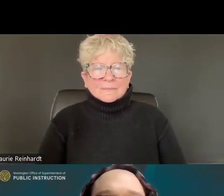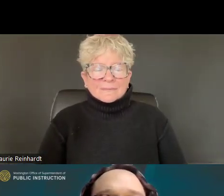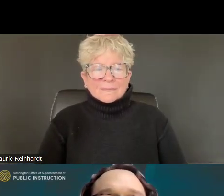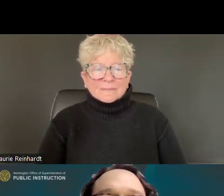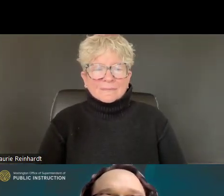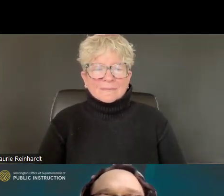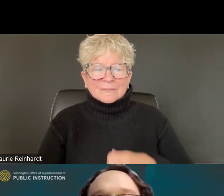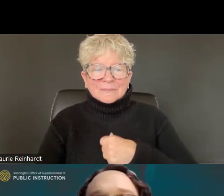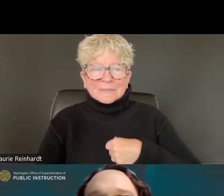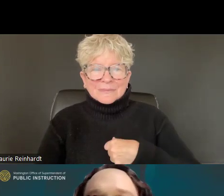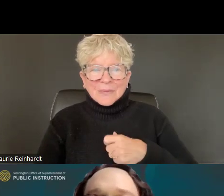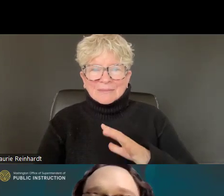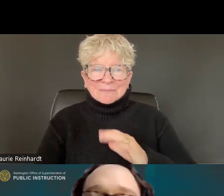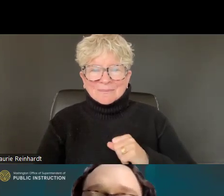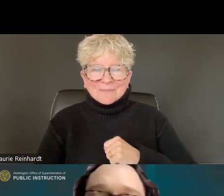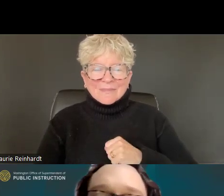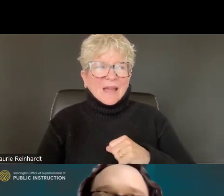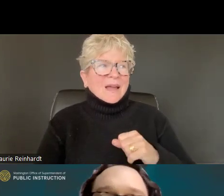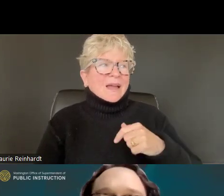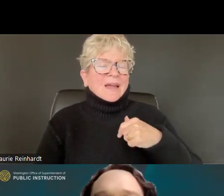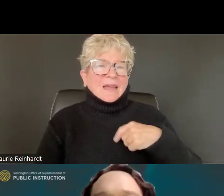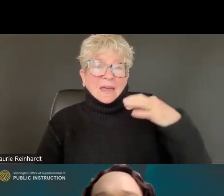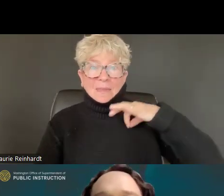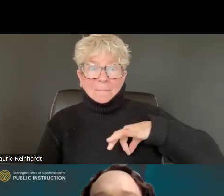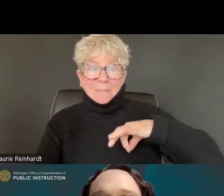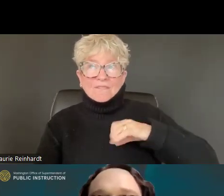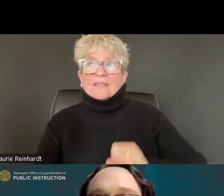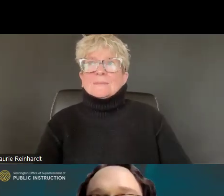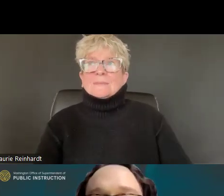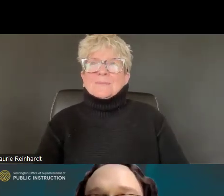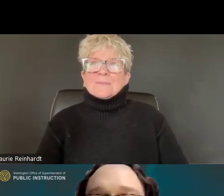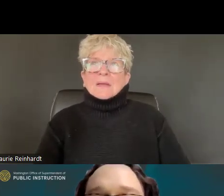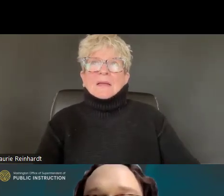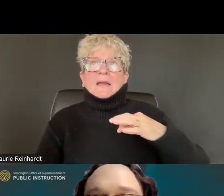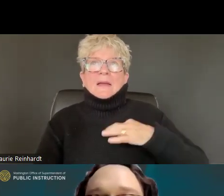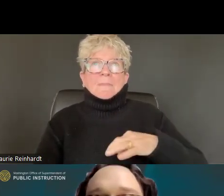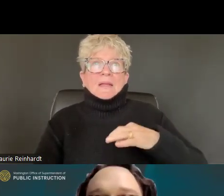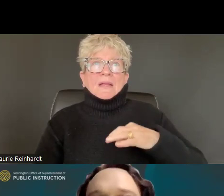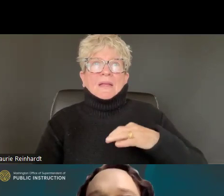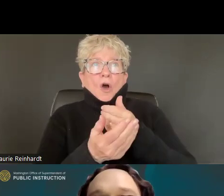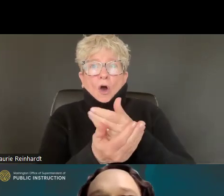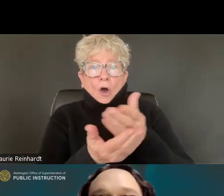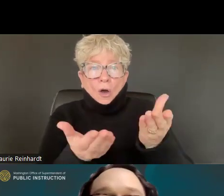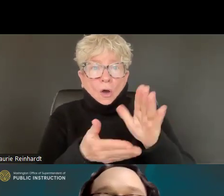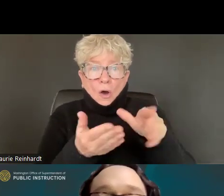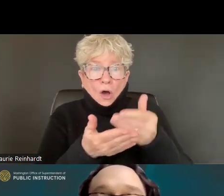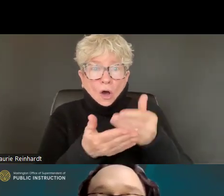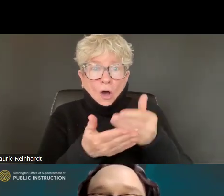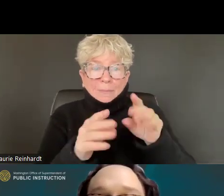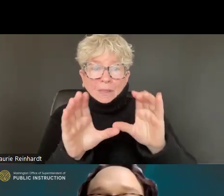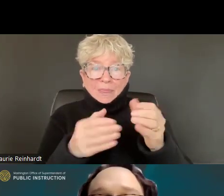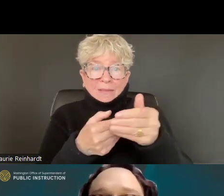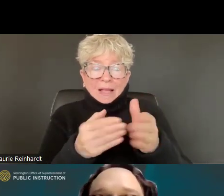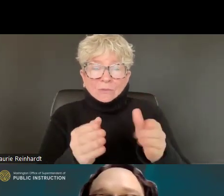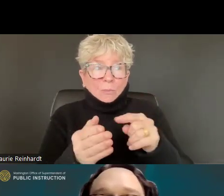Sorry, I'm scrolling here. So the benefits of mental health literacy. It benefits every one of us in the classroom, in the school